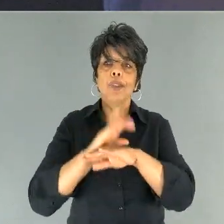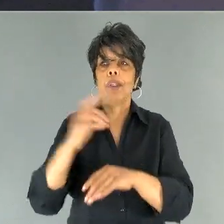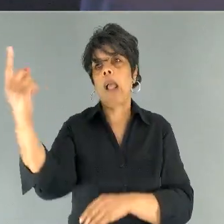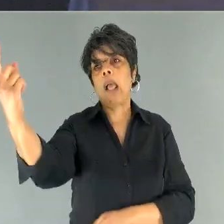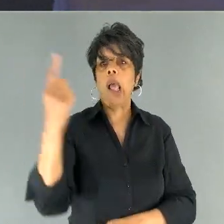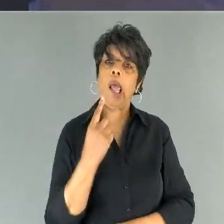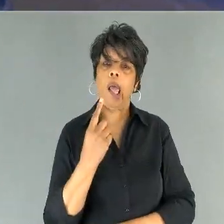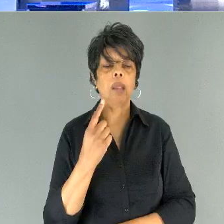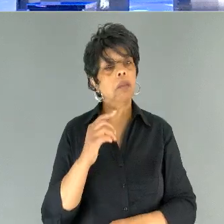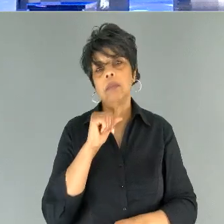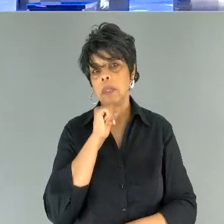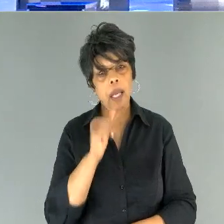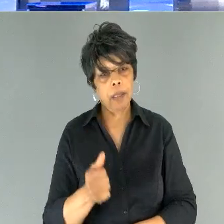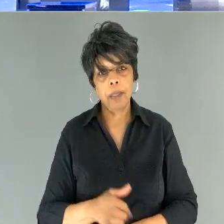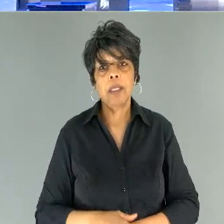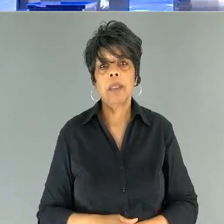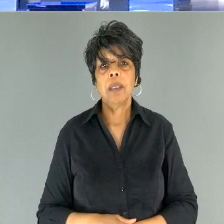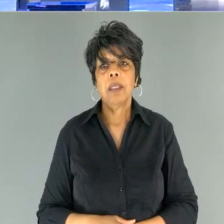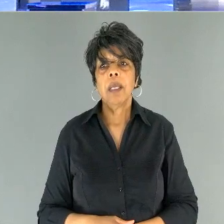hand, and